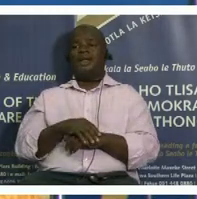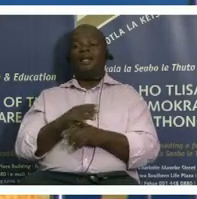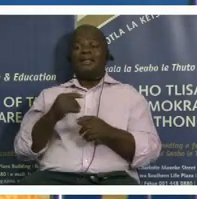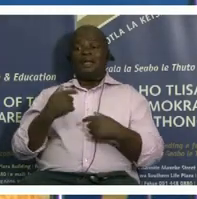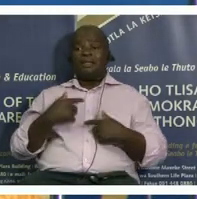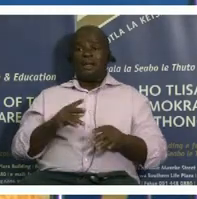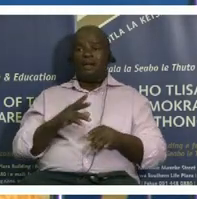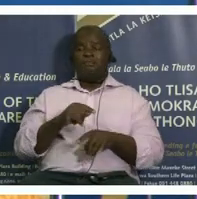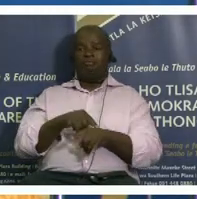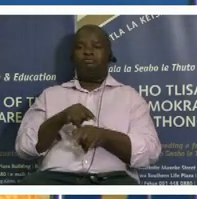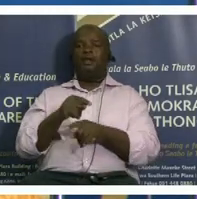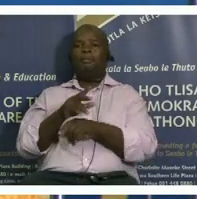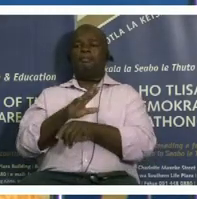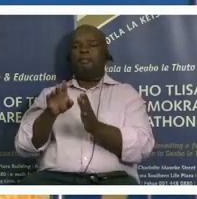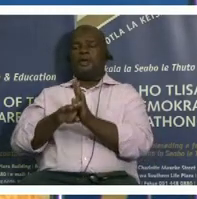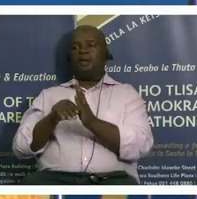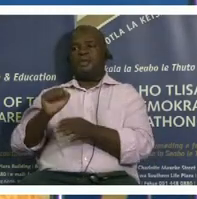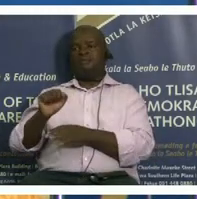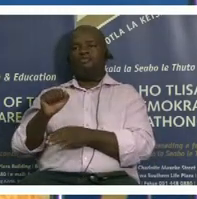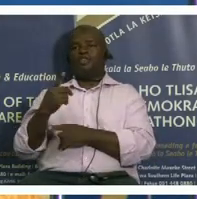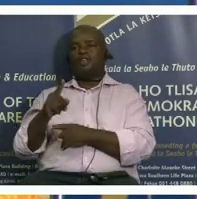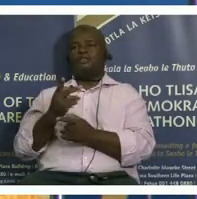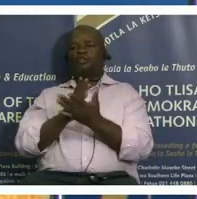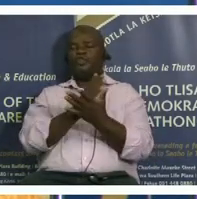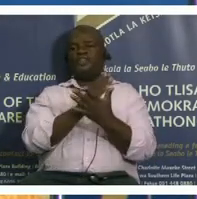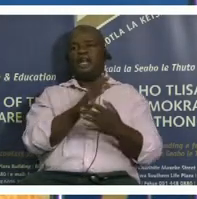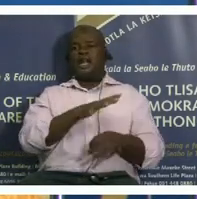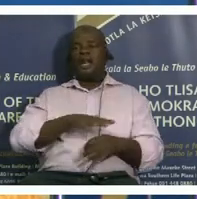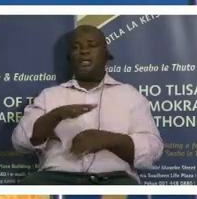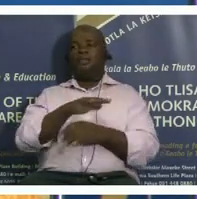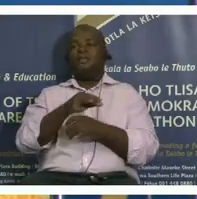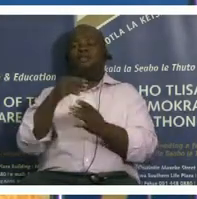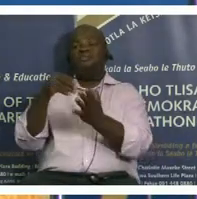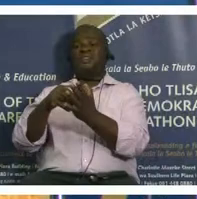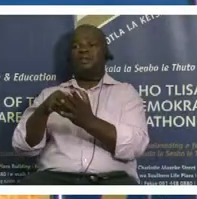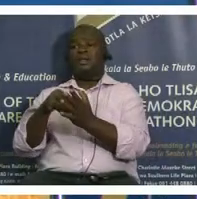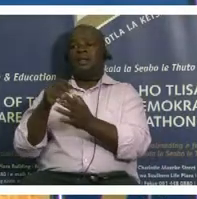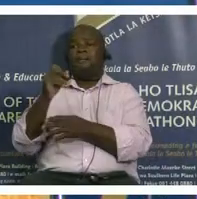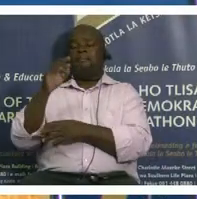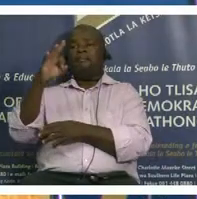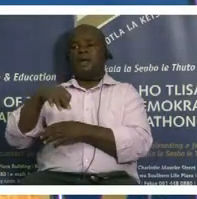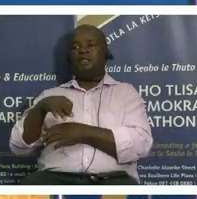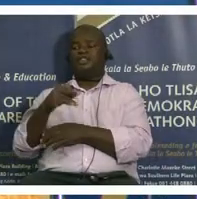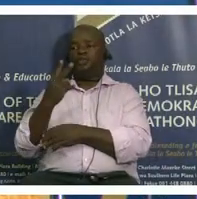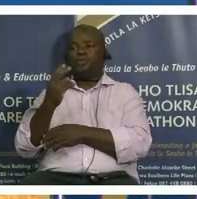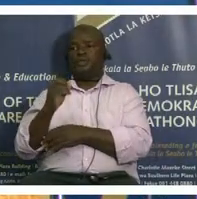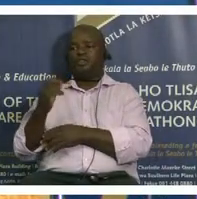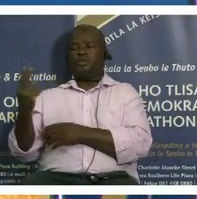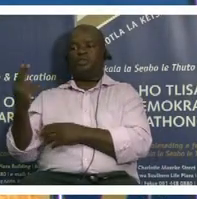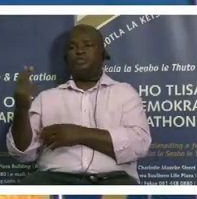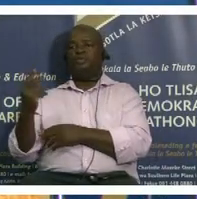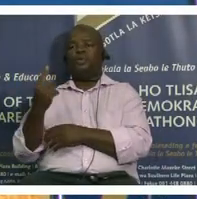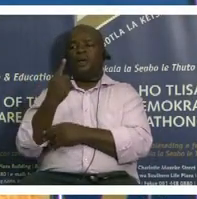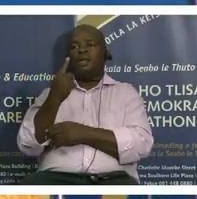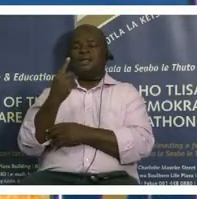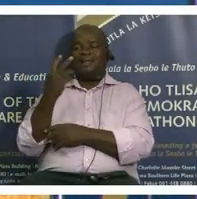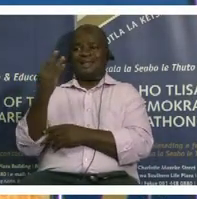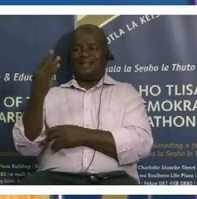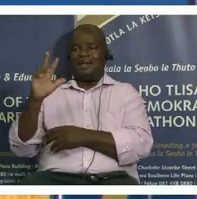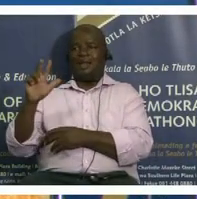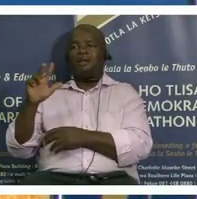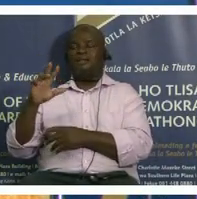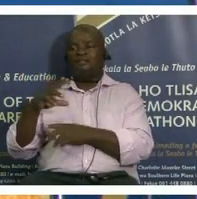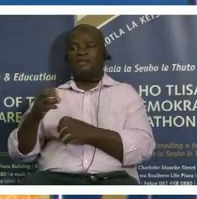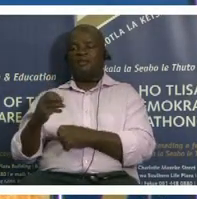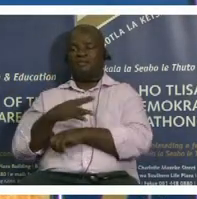of the tenure acquisition program to March 2022, 139 farms were acquired in the Free